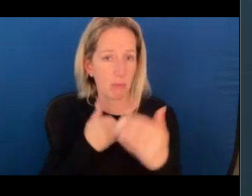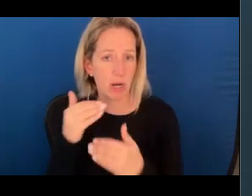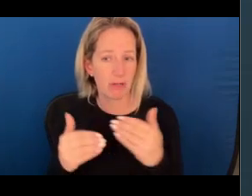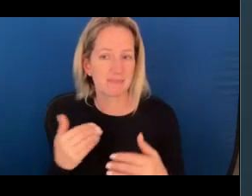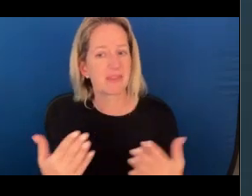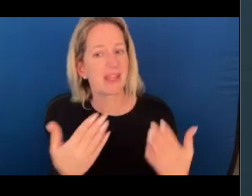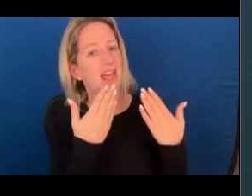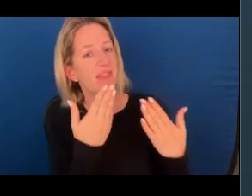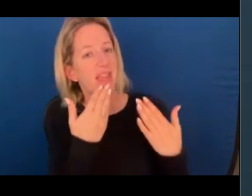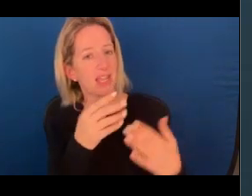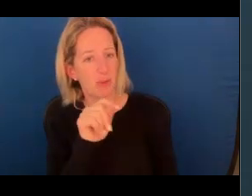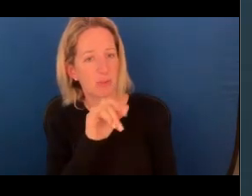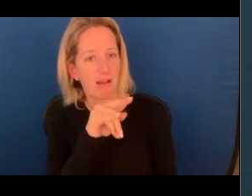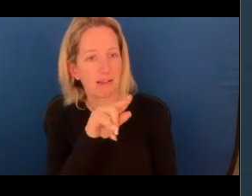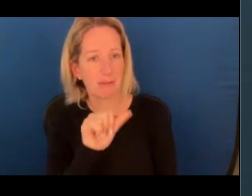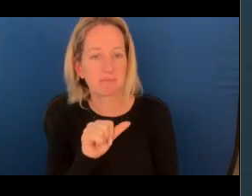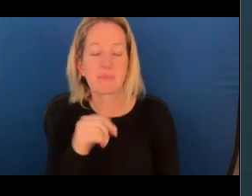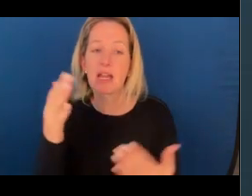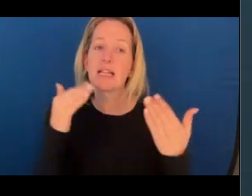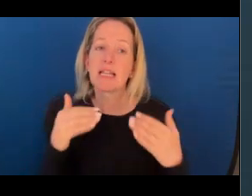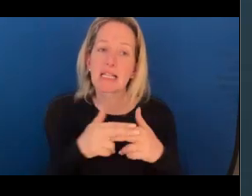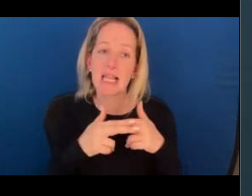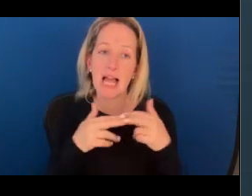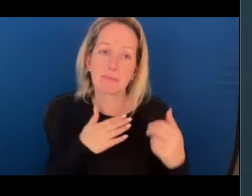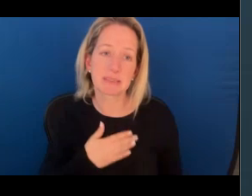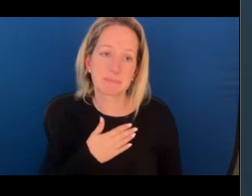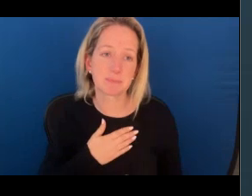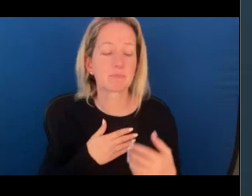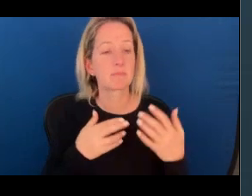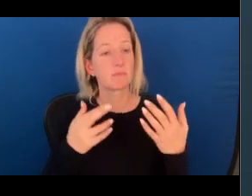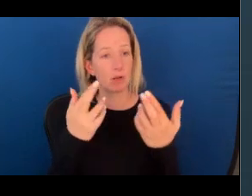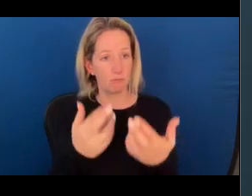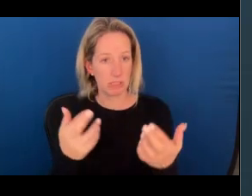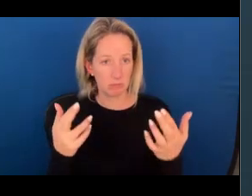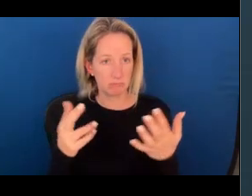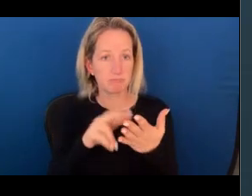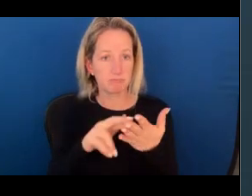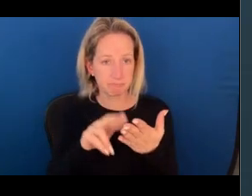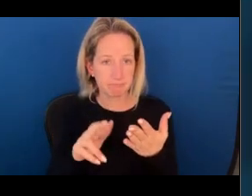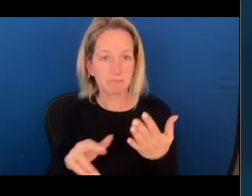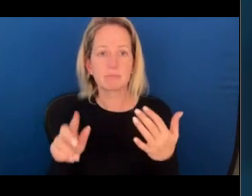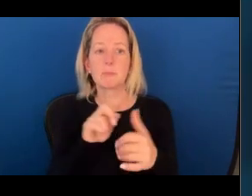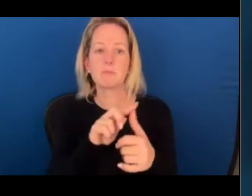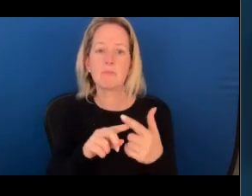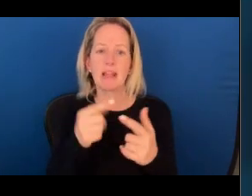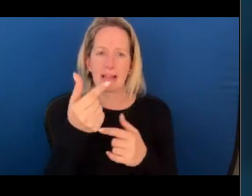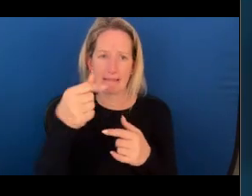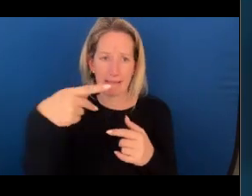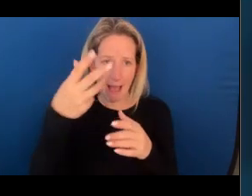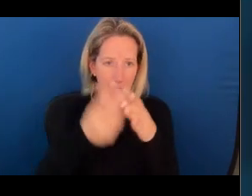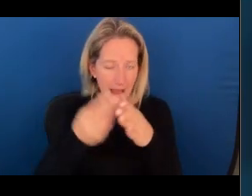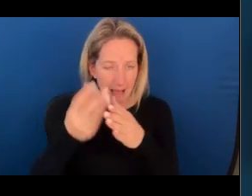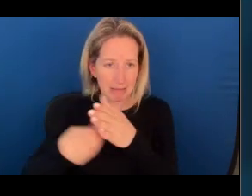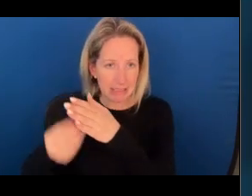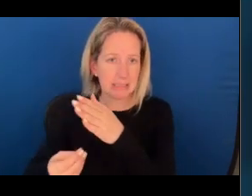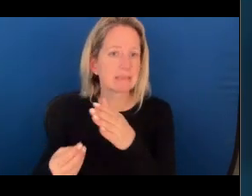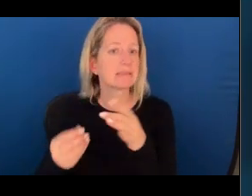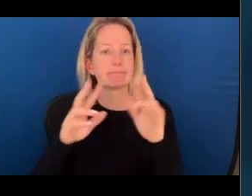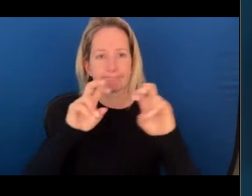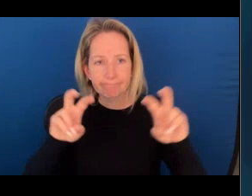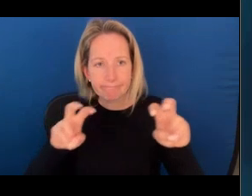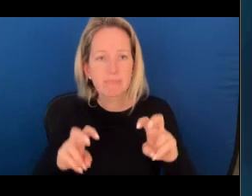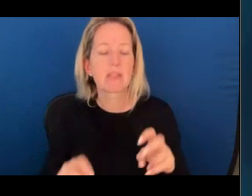So next slide, please. So these are some of the results from our gap analysis, looking at the different organizations and groups that have been involved with Ocean